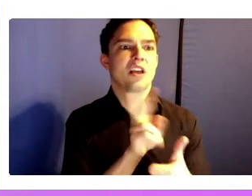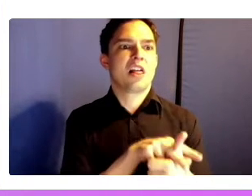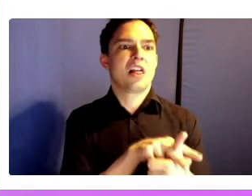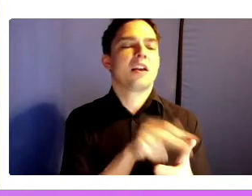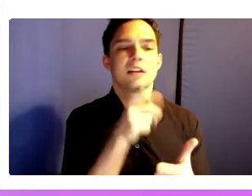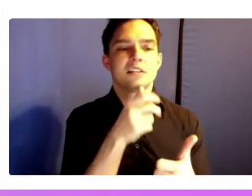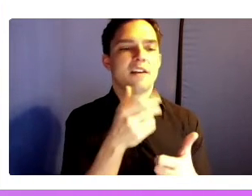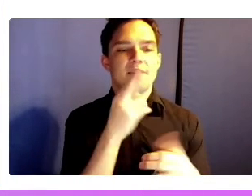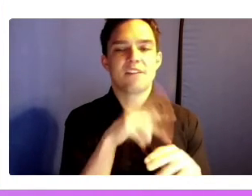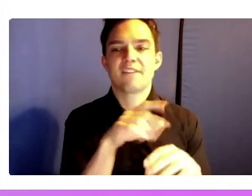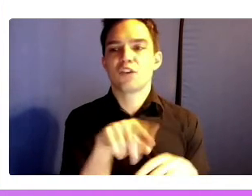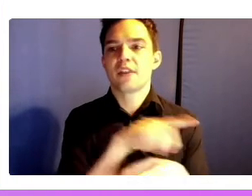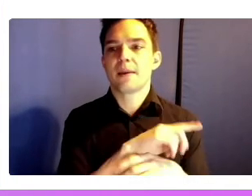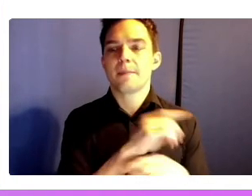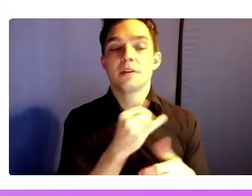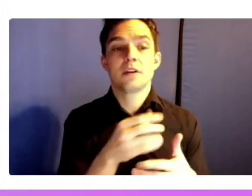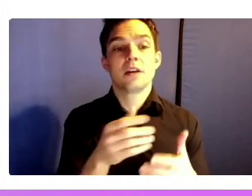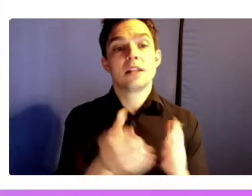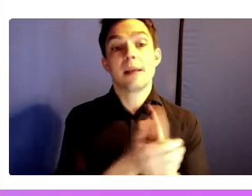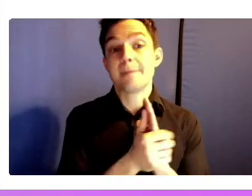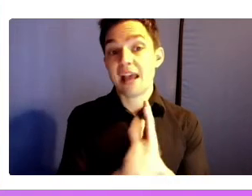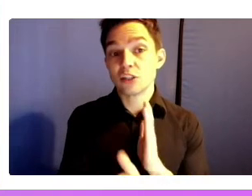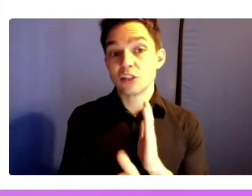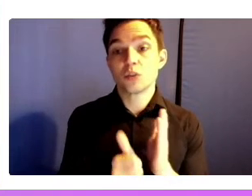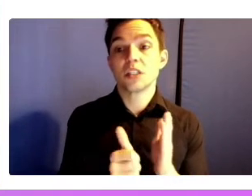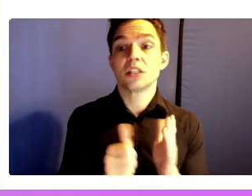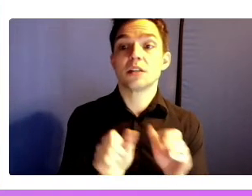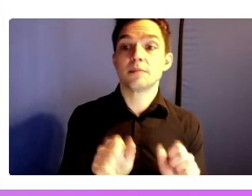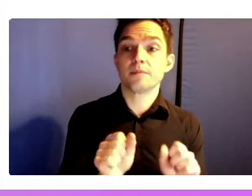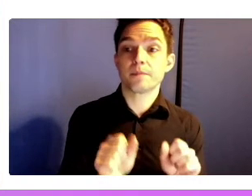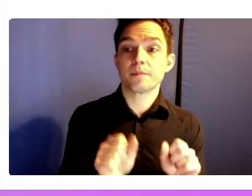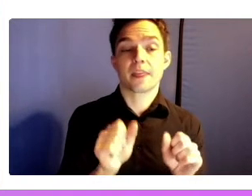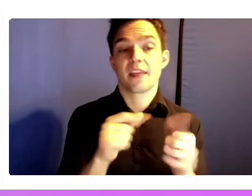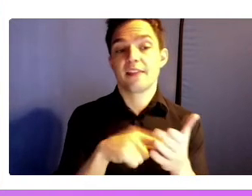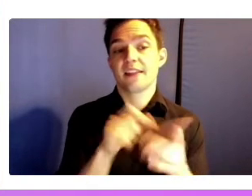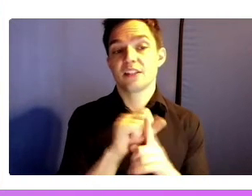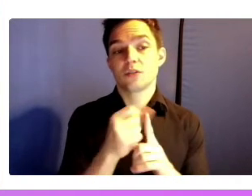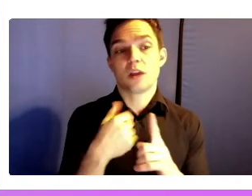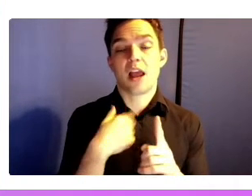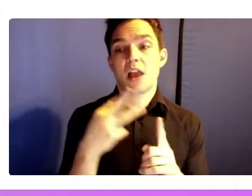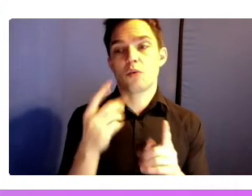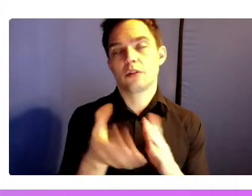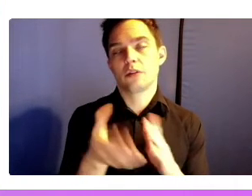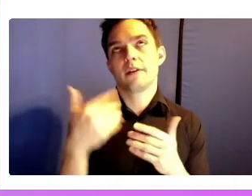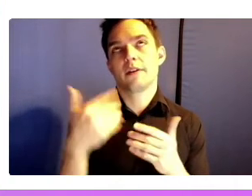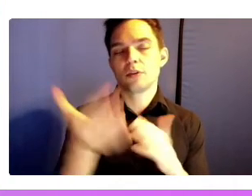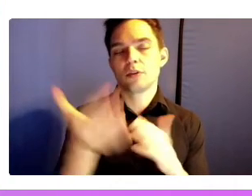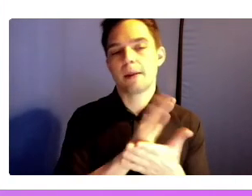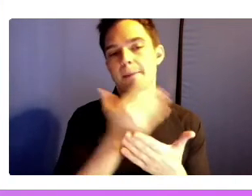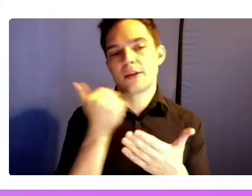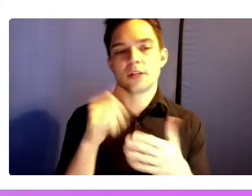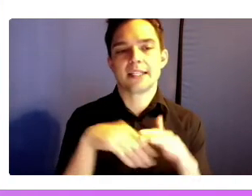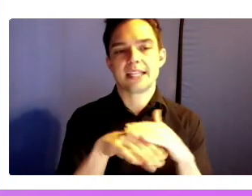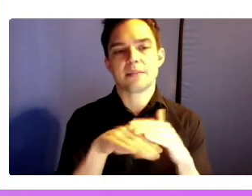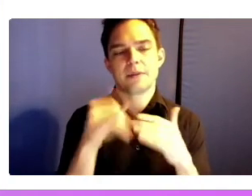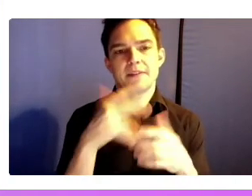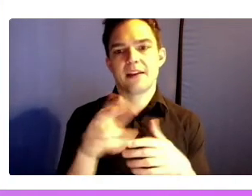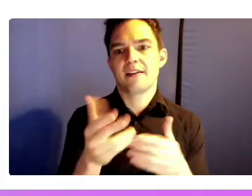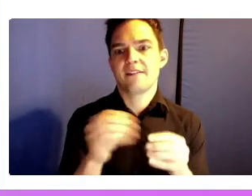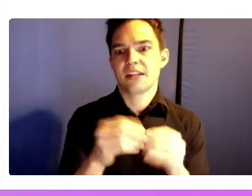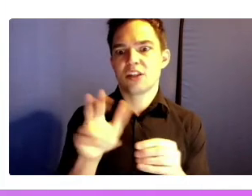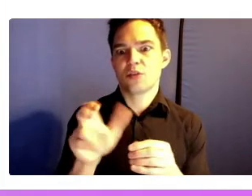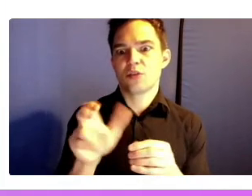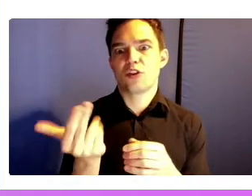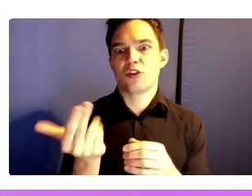them. If you take out the mastery, I guess in this situation, I would have gotten better at accessibility, but if I fixed 313 issues